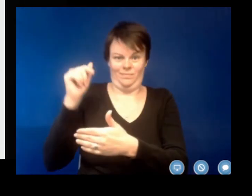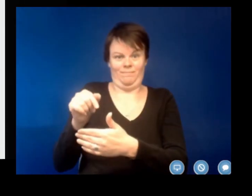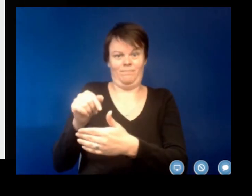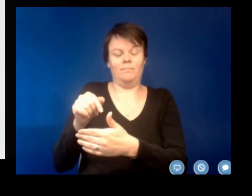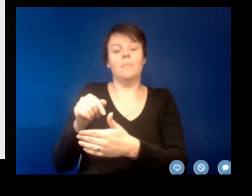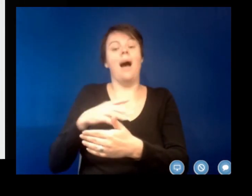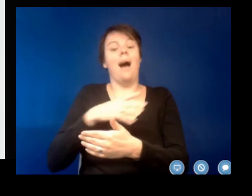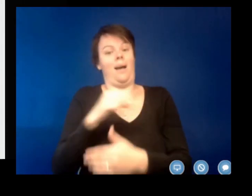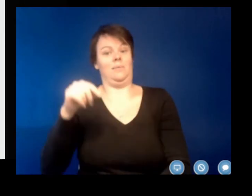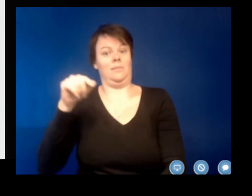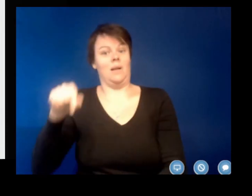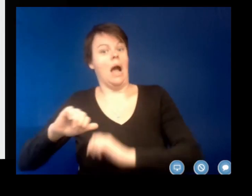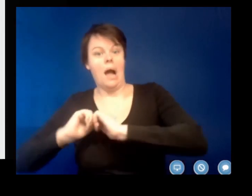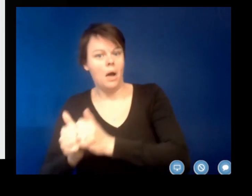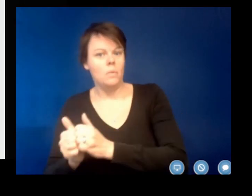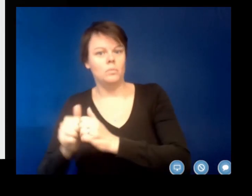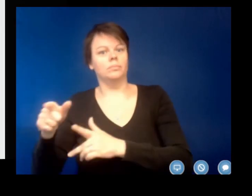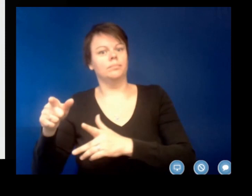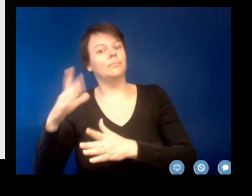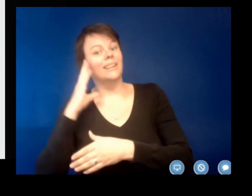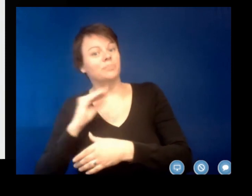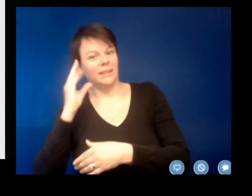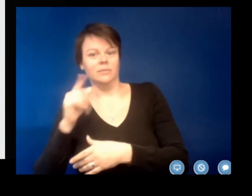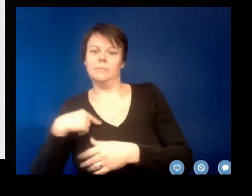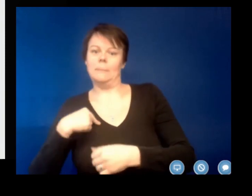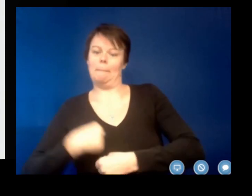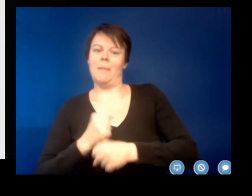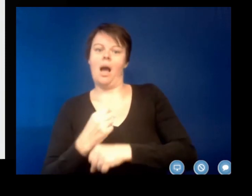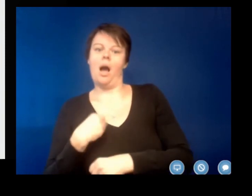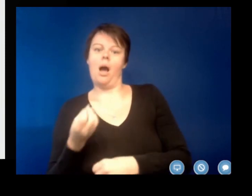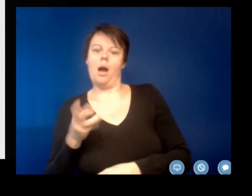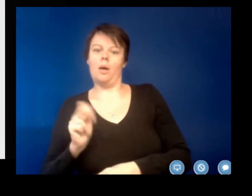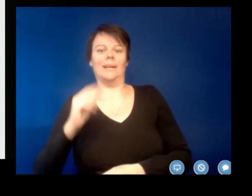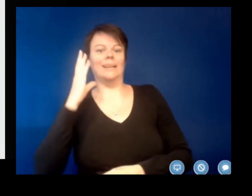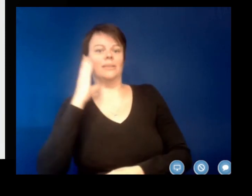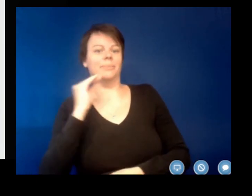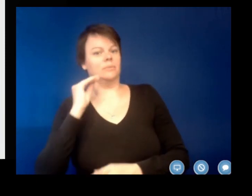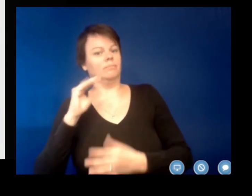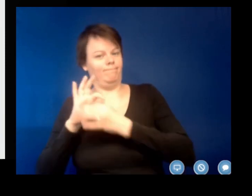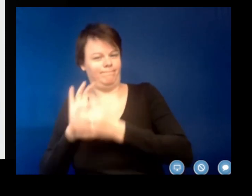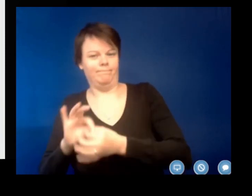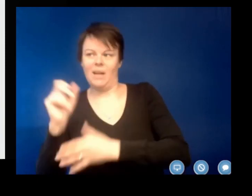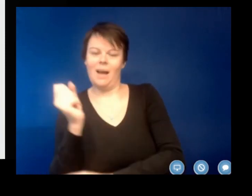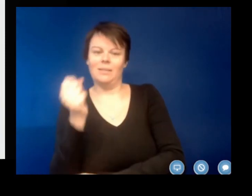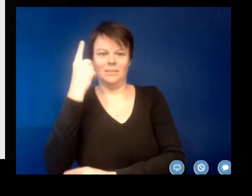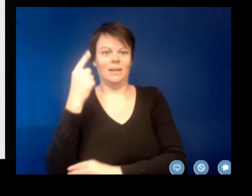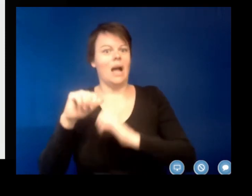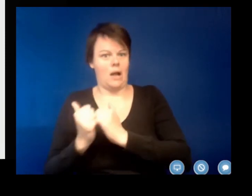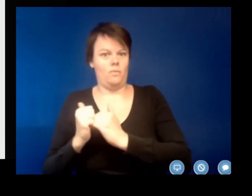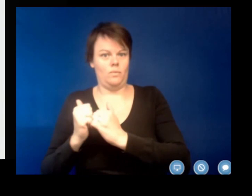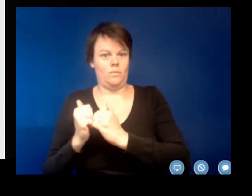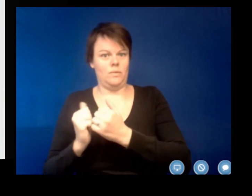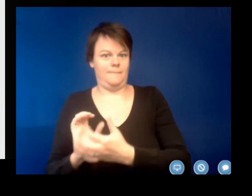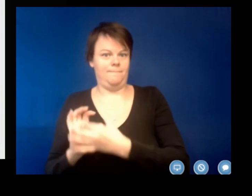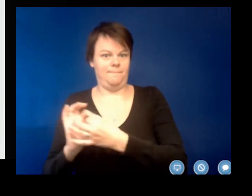is generated in a completely different way. So we do not know what are the aspects really which generate